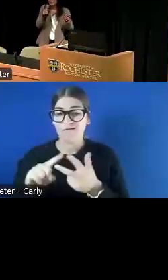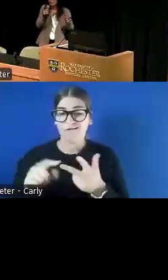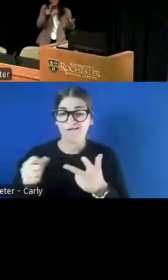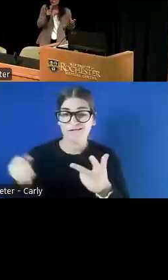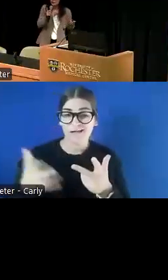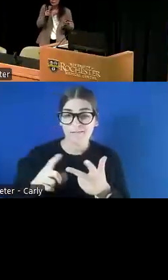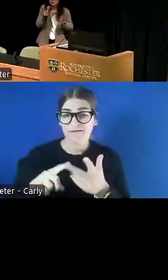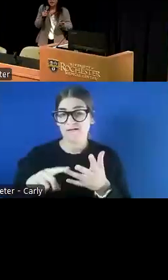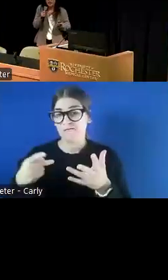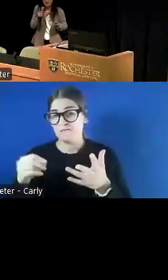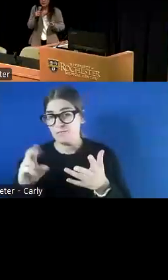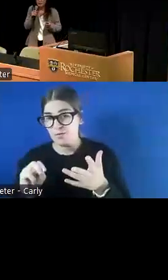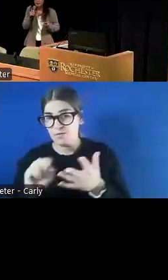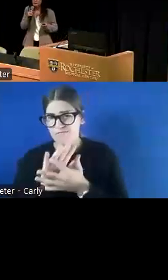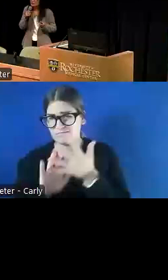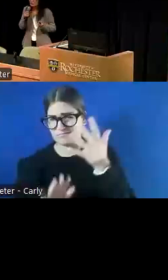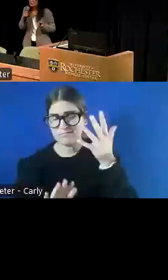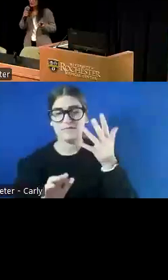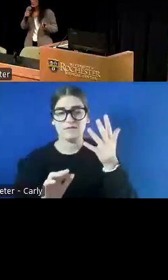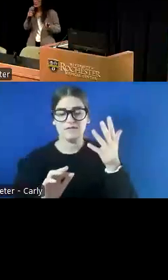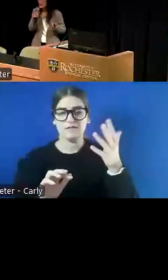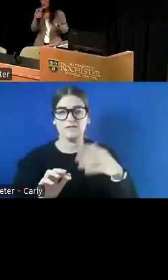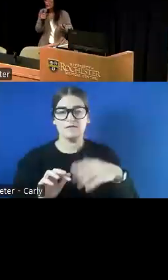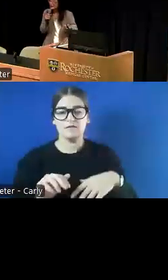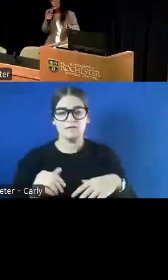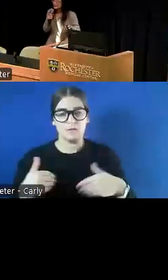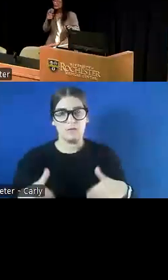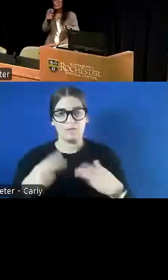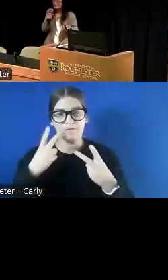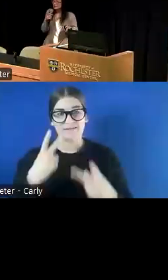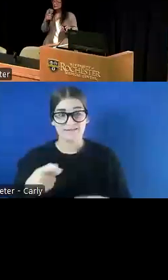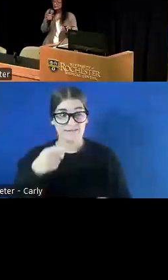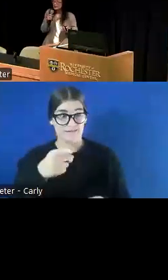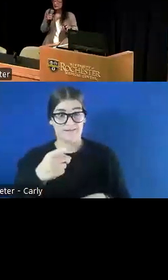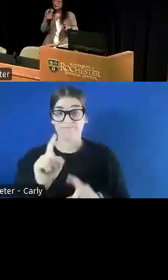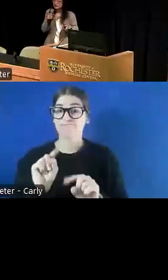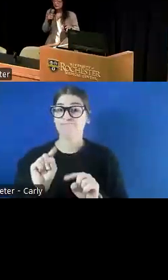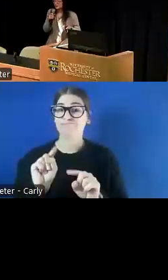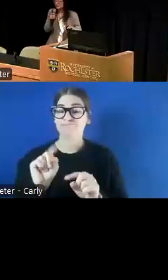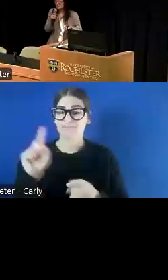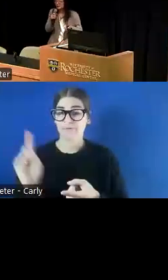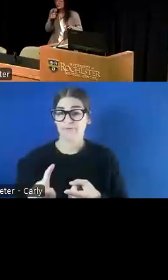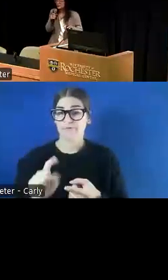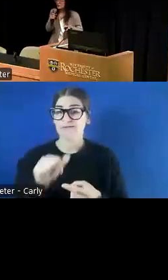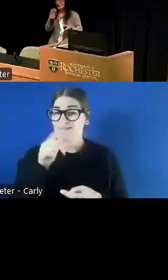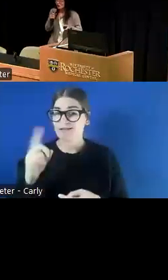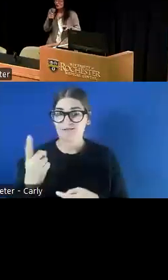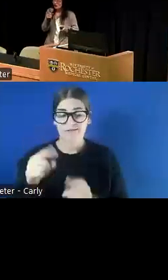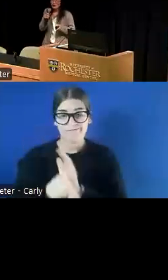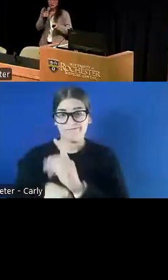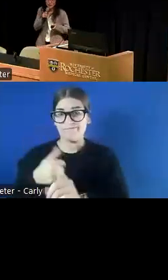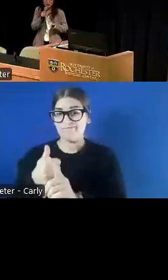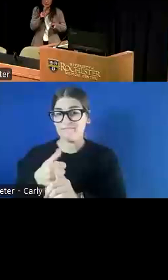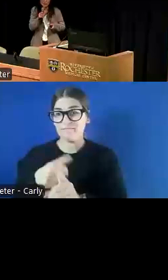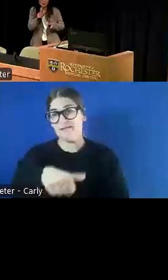gambling, pornography use, then we can really see that how this could reduce not only suicide rate, but